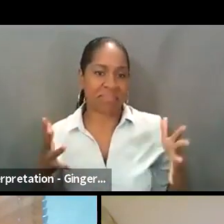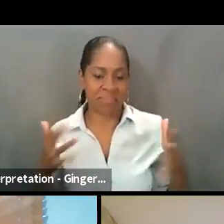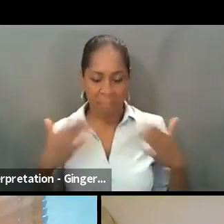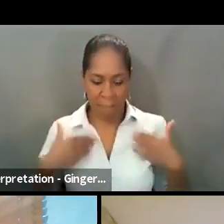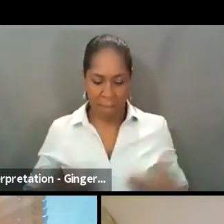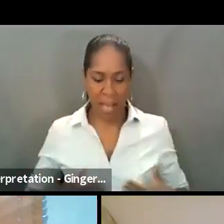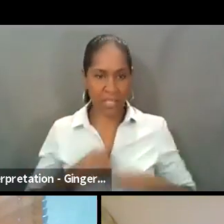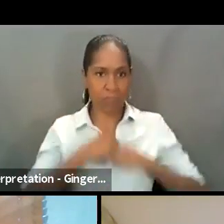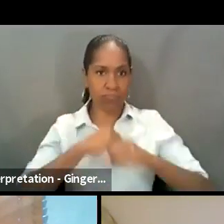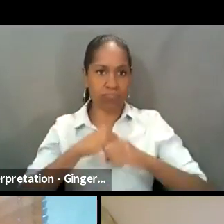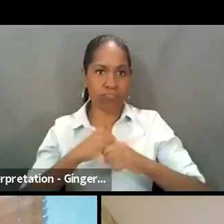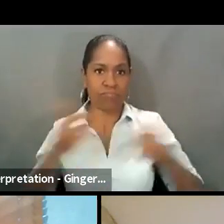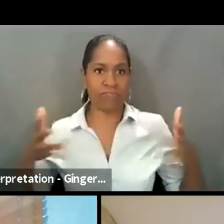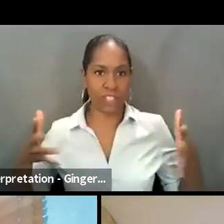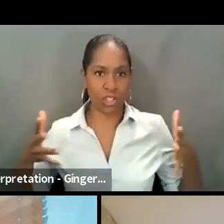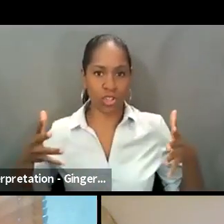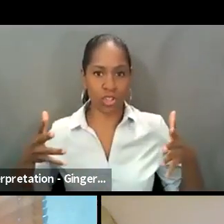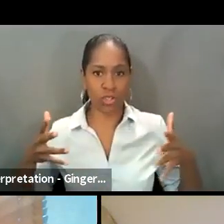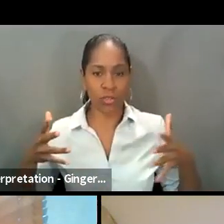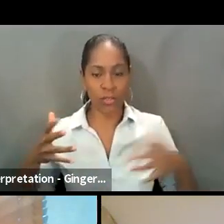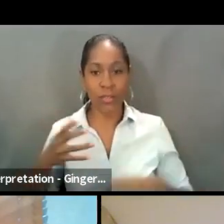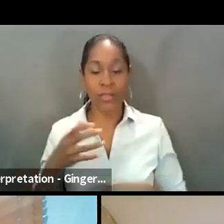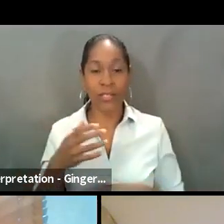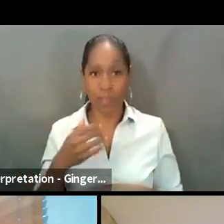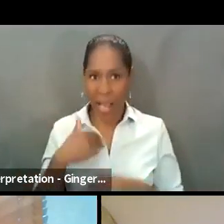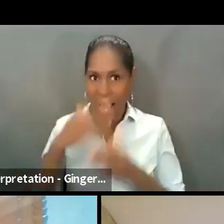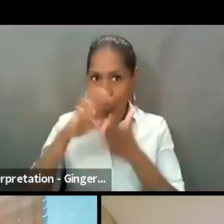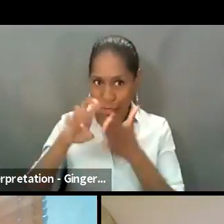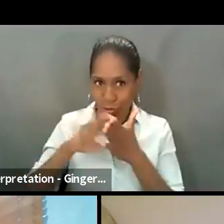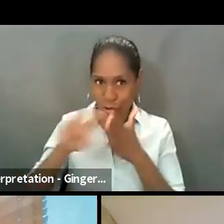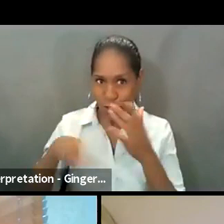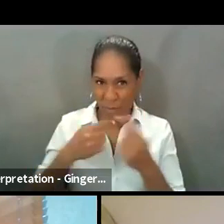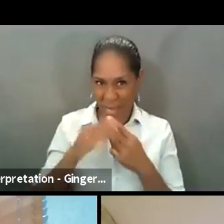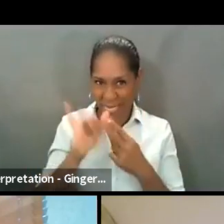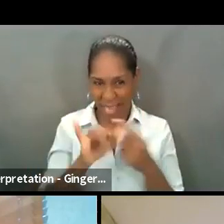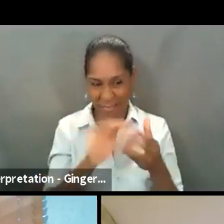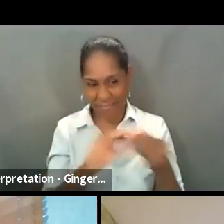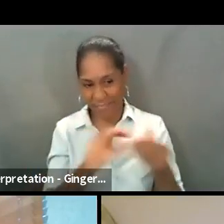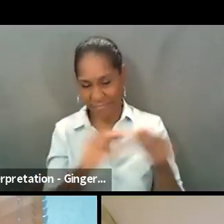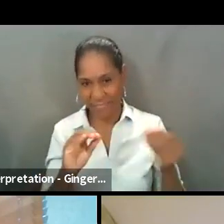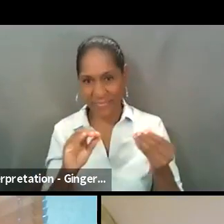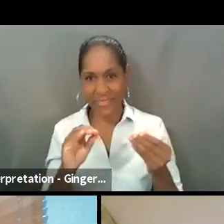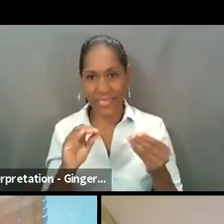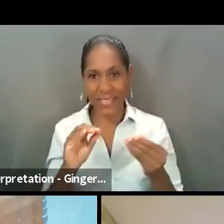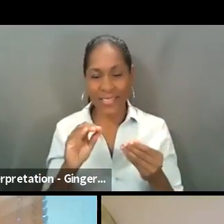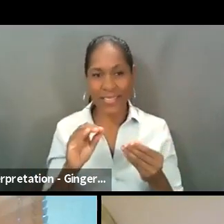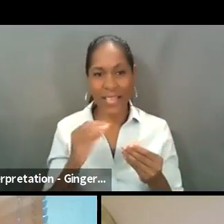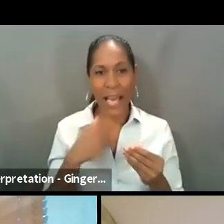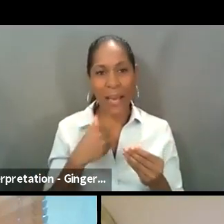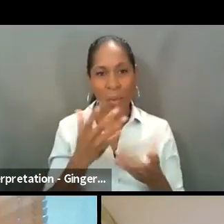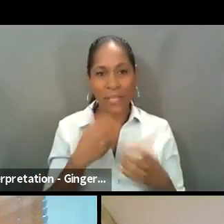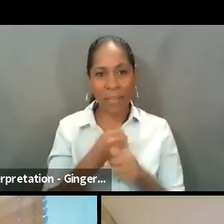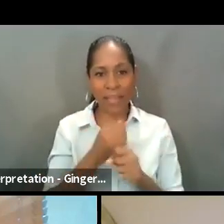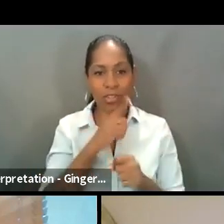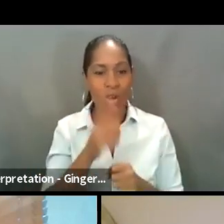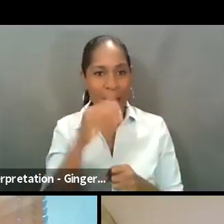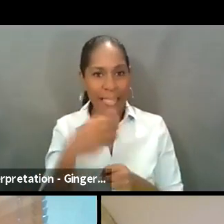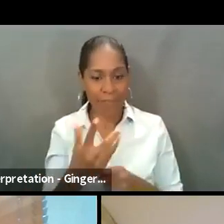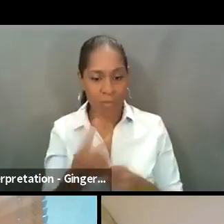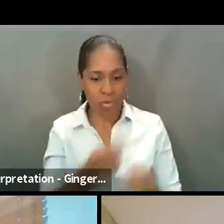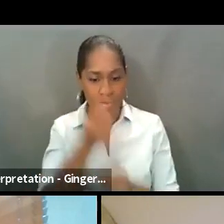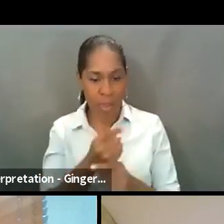And I was also doing my research, making sure that I'm telling you the most up-to-date information as well.